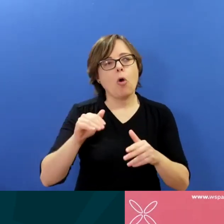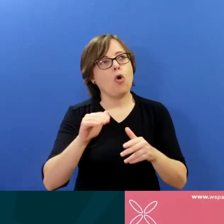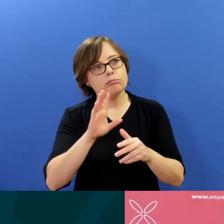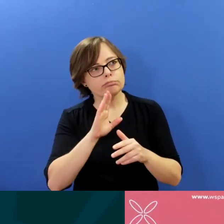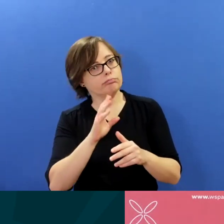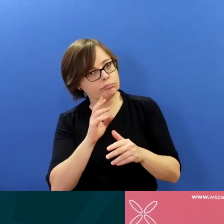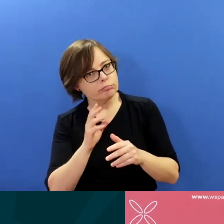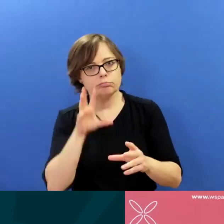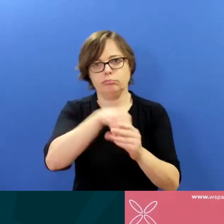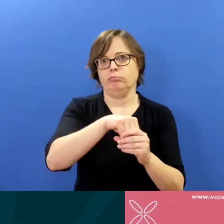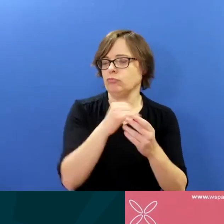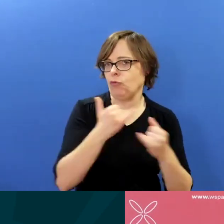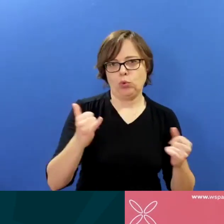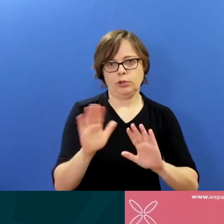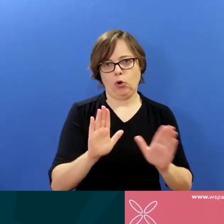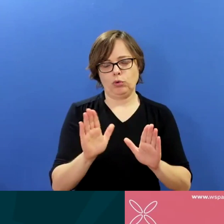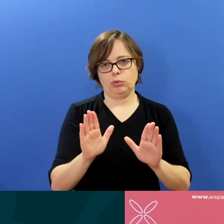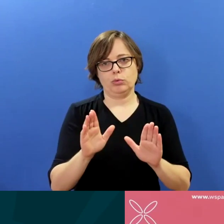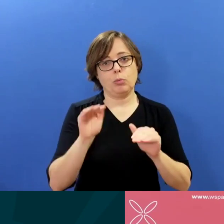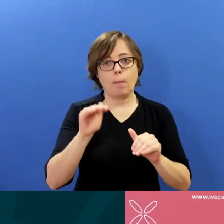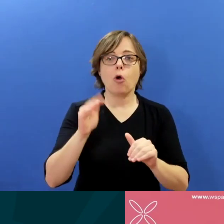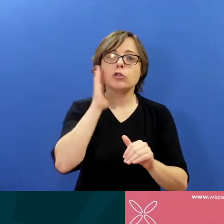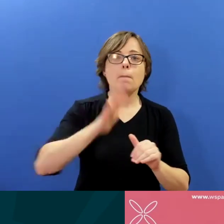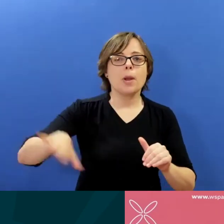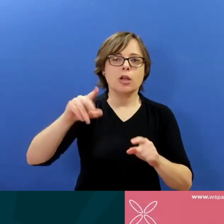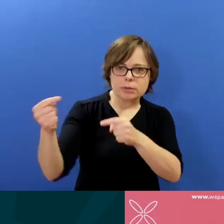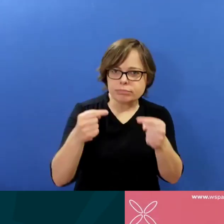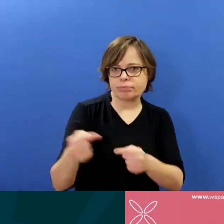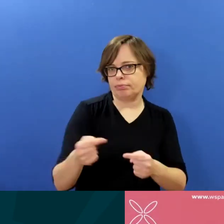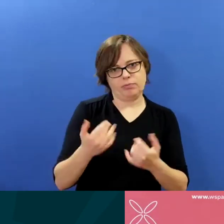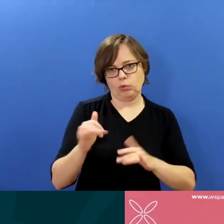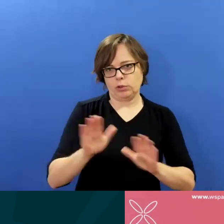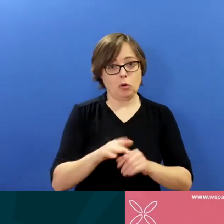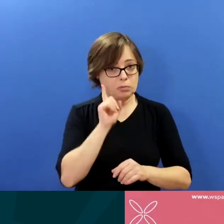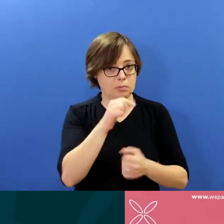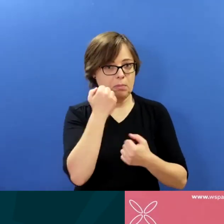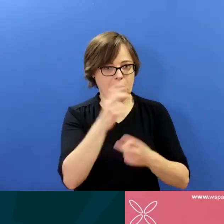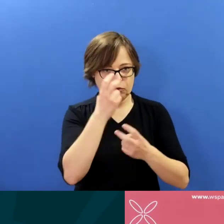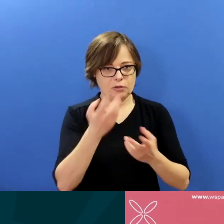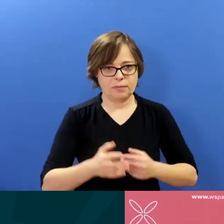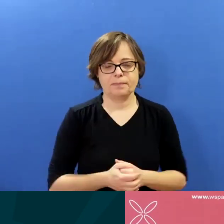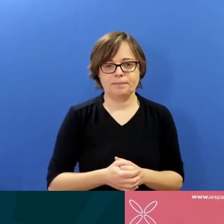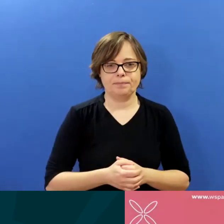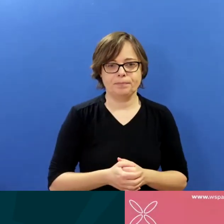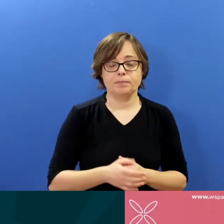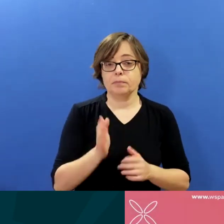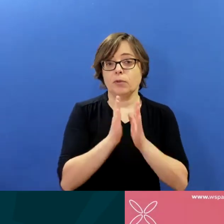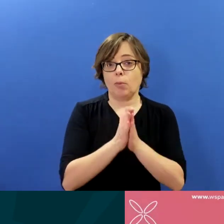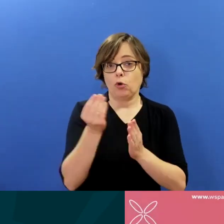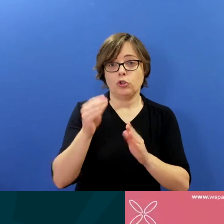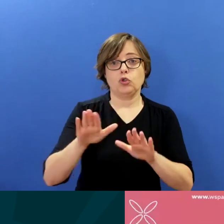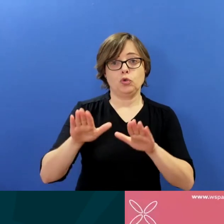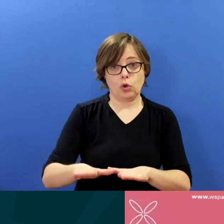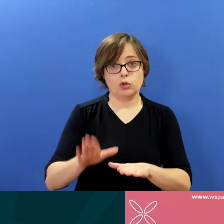engage the residents and discuss things with them in many ways. It's been very interesting, and